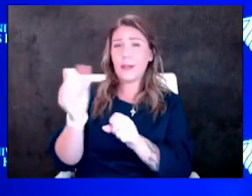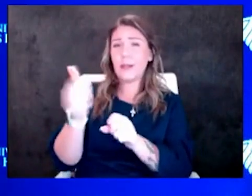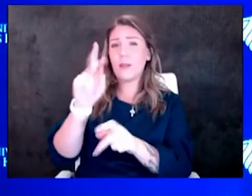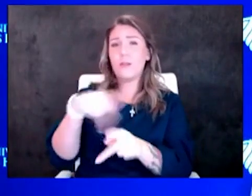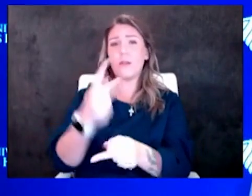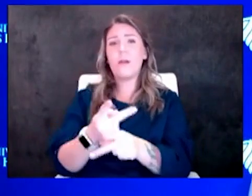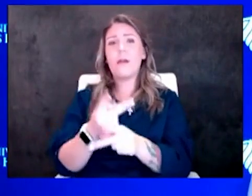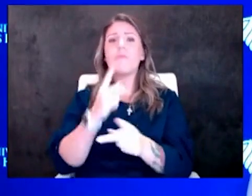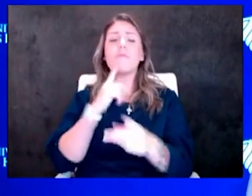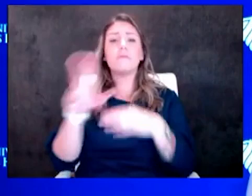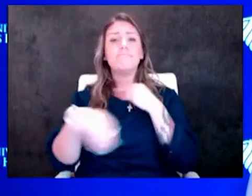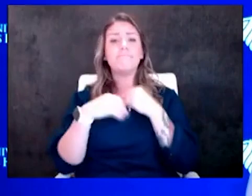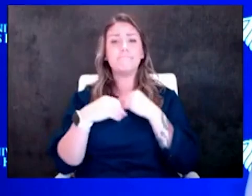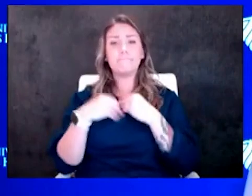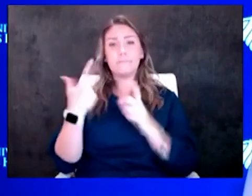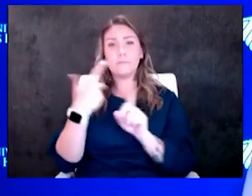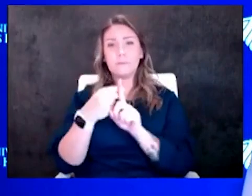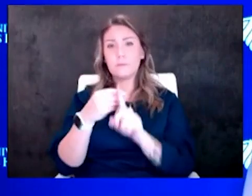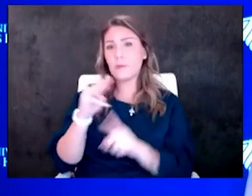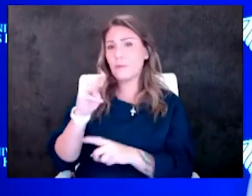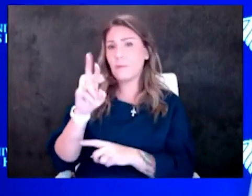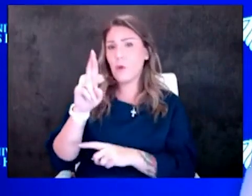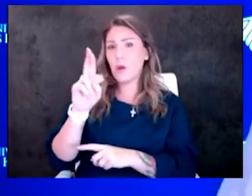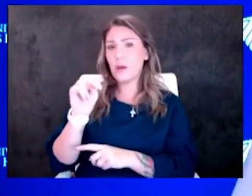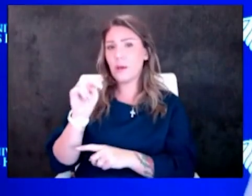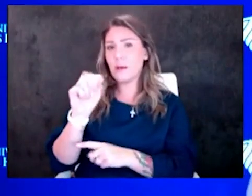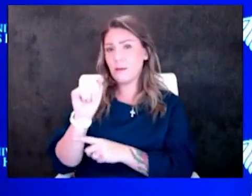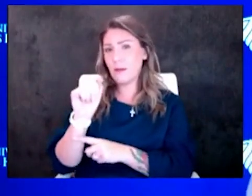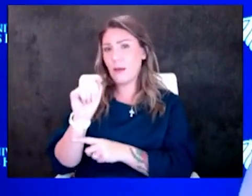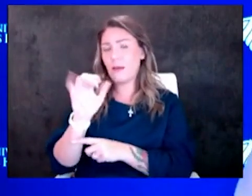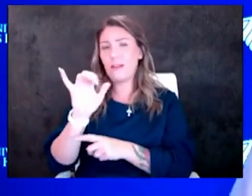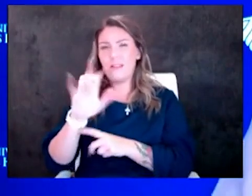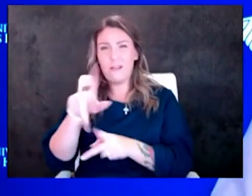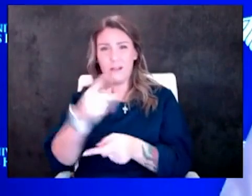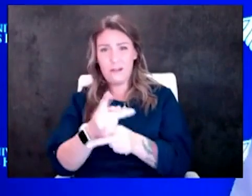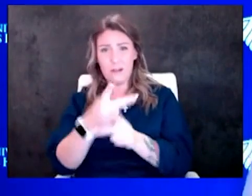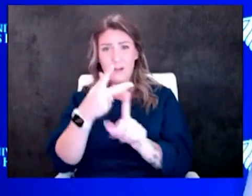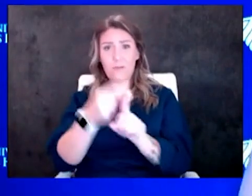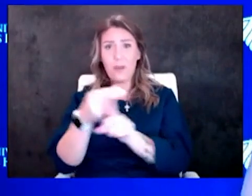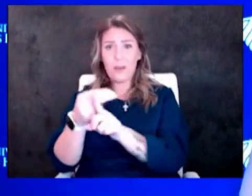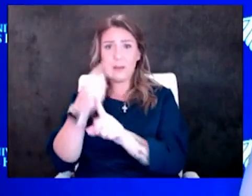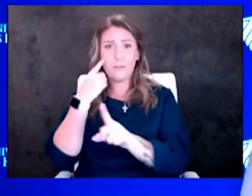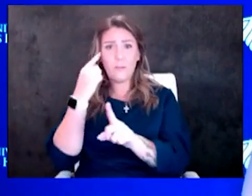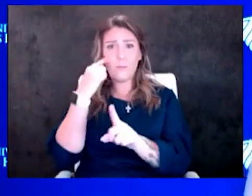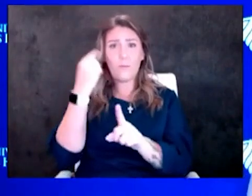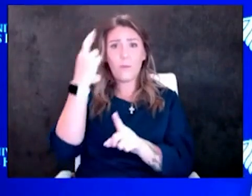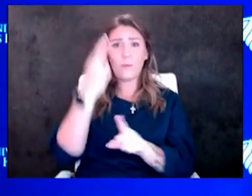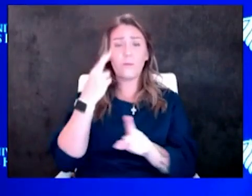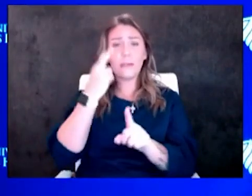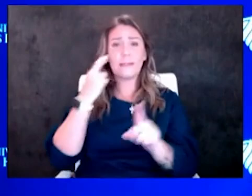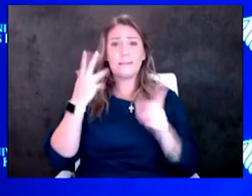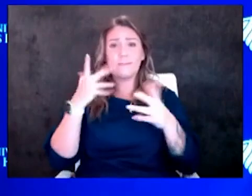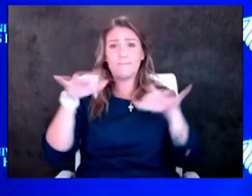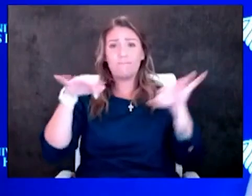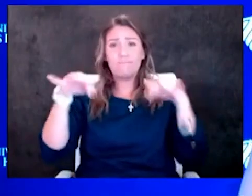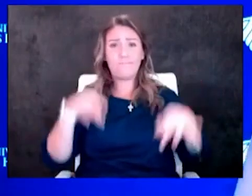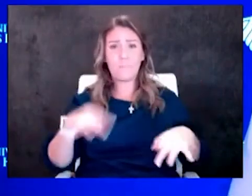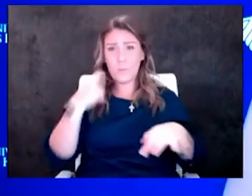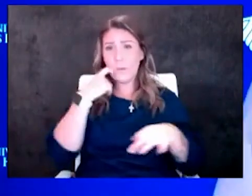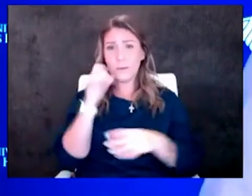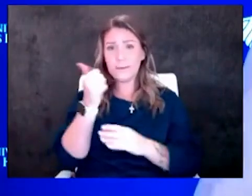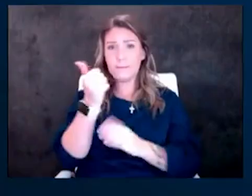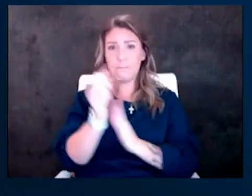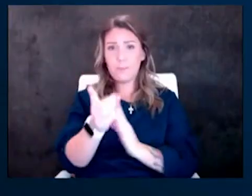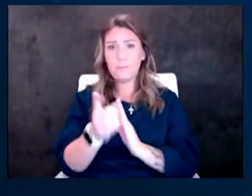additional dosing of an mRNA platform vaccination. But it's for those reasons that we had kind of explained in the last 10 minutes here.